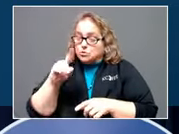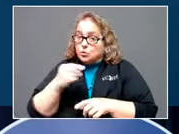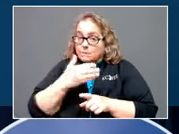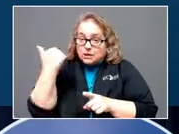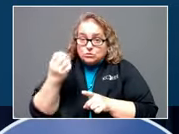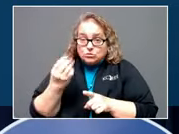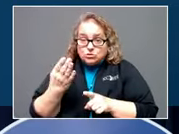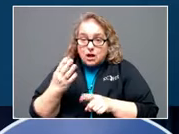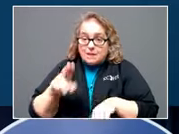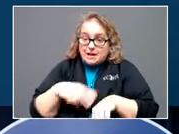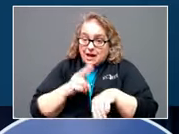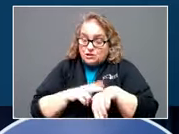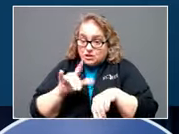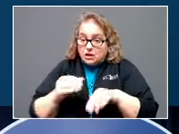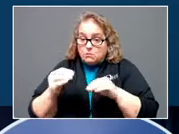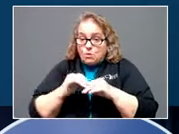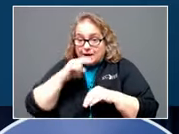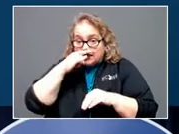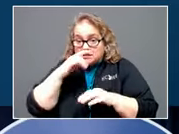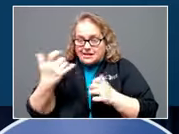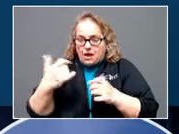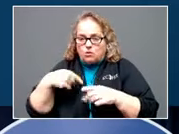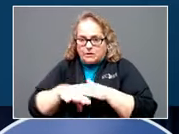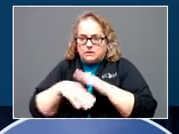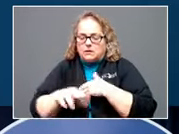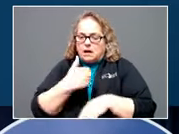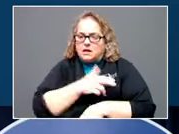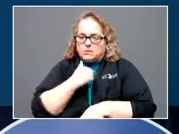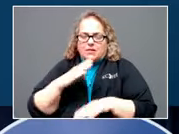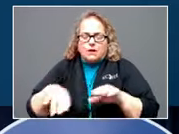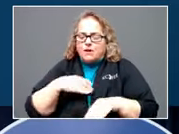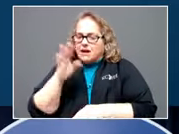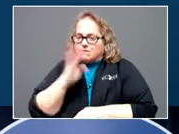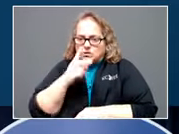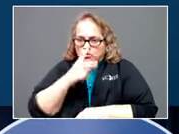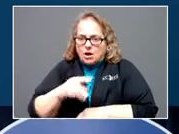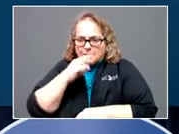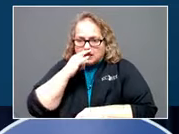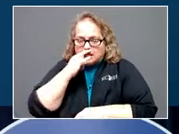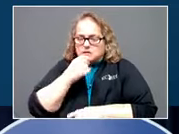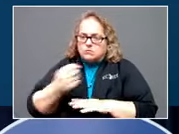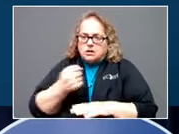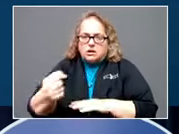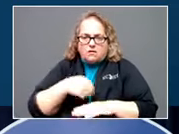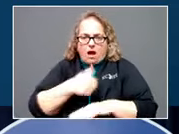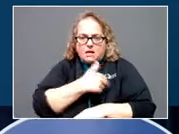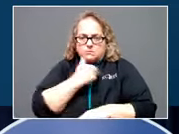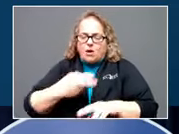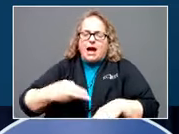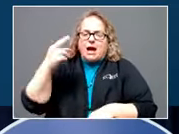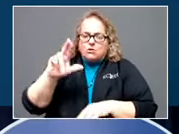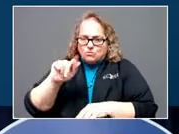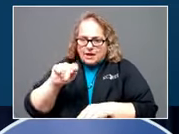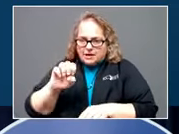more kids are going into the hospital than we've ever seen. Kids are being hospitalized at a higher rate. I don't know that we have that data